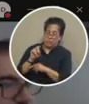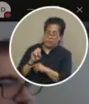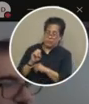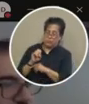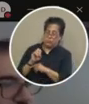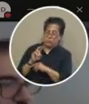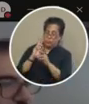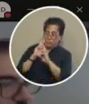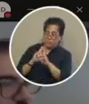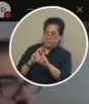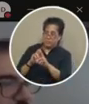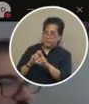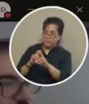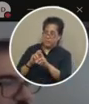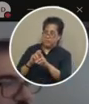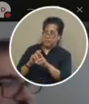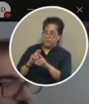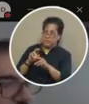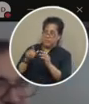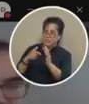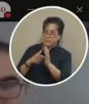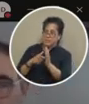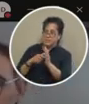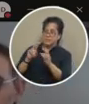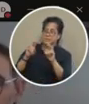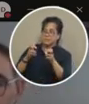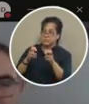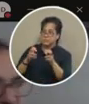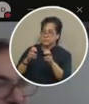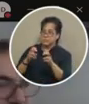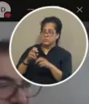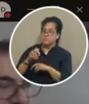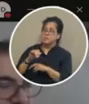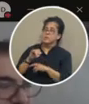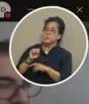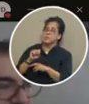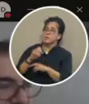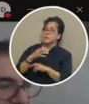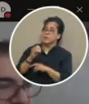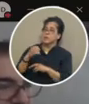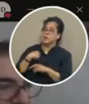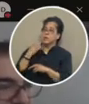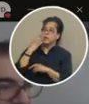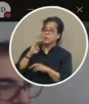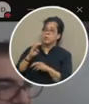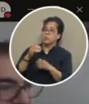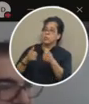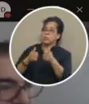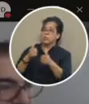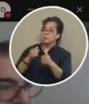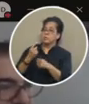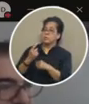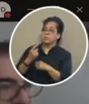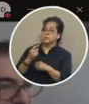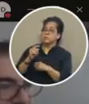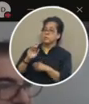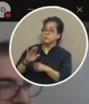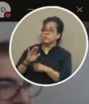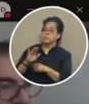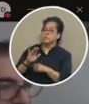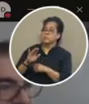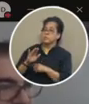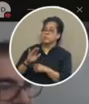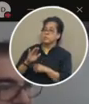Ms. Hernandez, this issue is dividing that community. And so I don't know which ones your